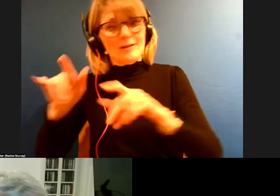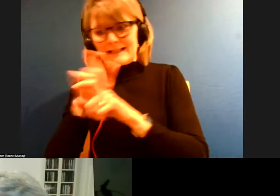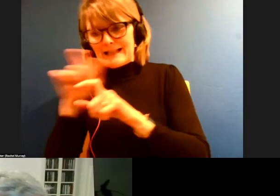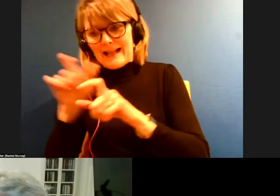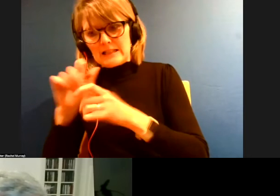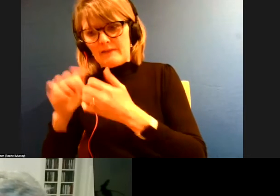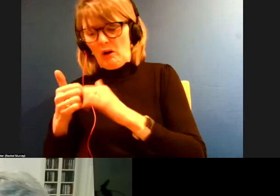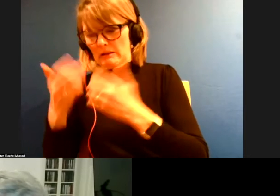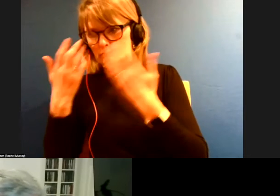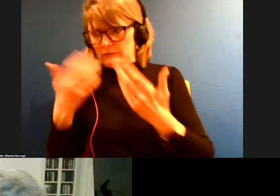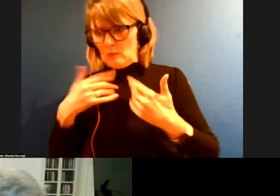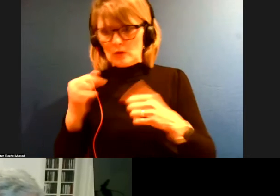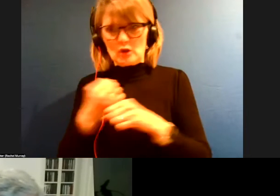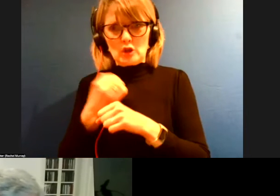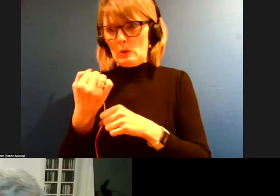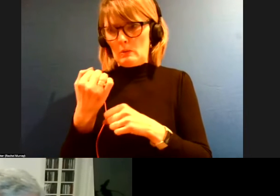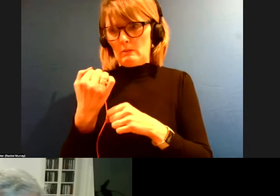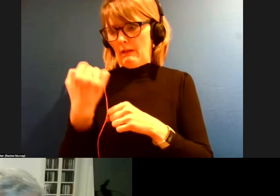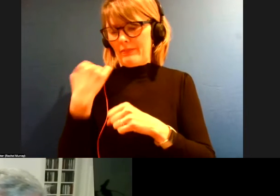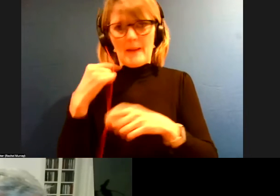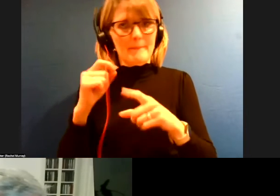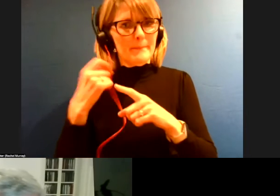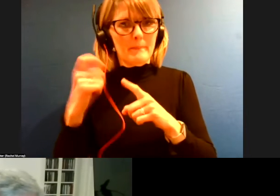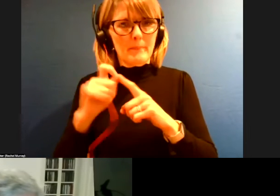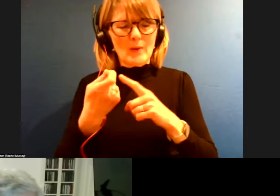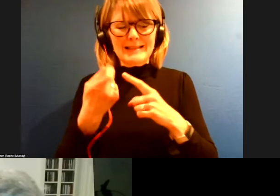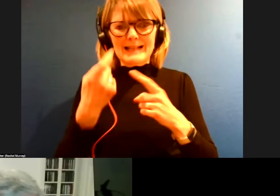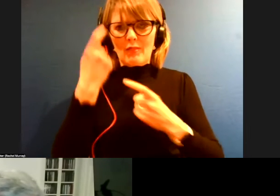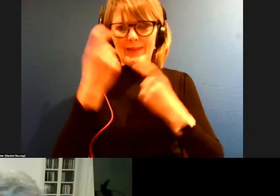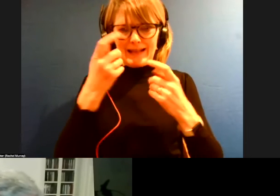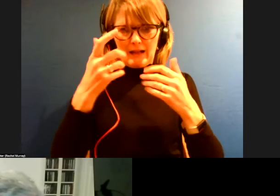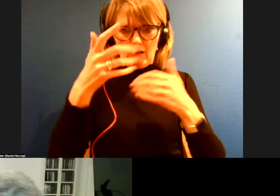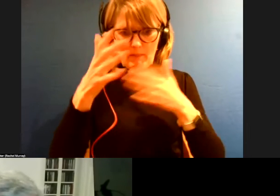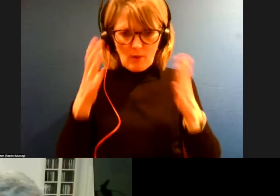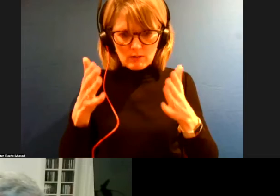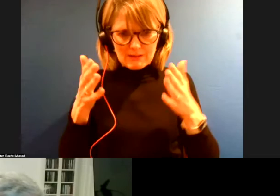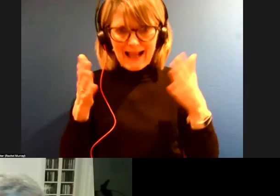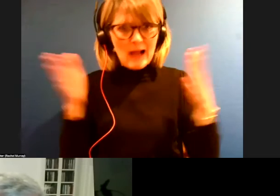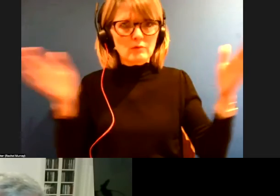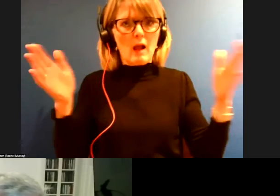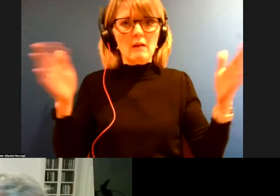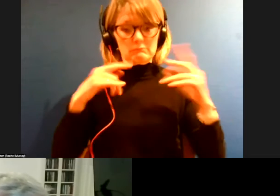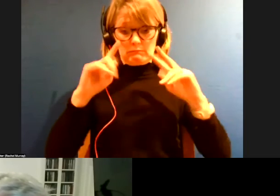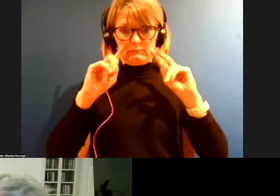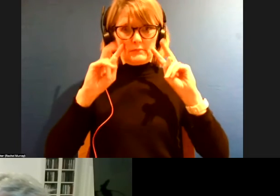point, and it was about thinking outside that box. I can't see that box.